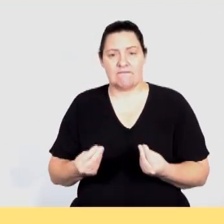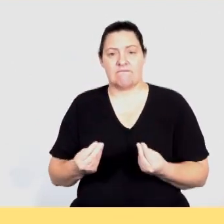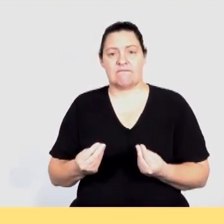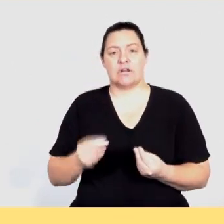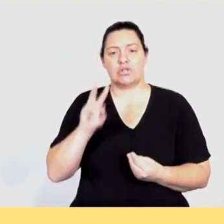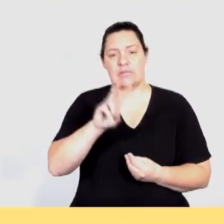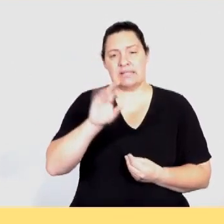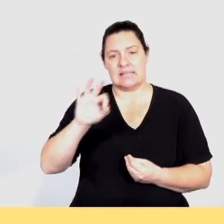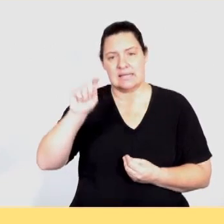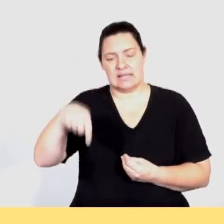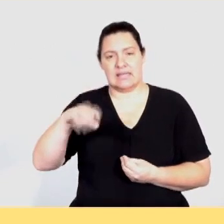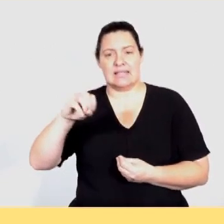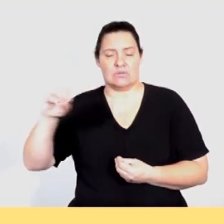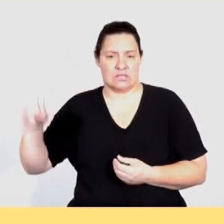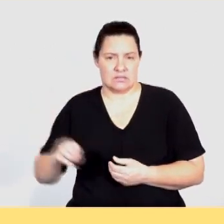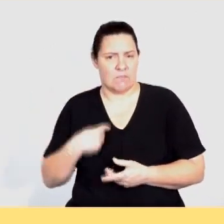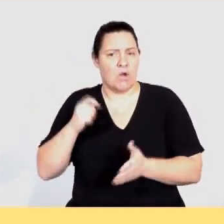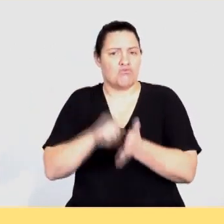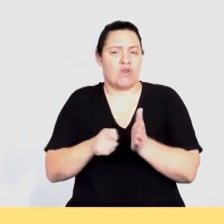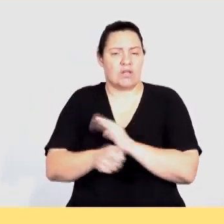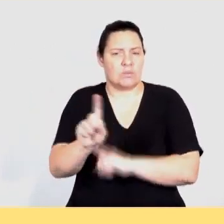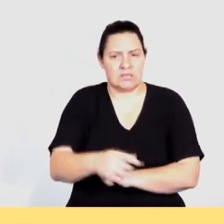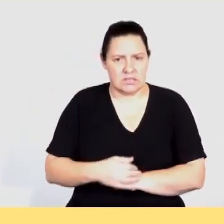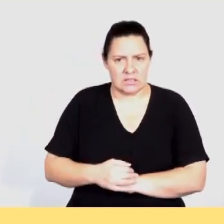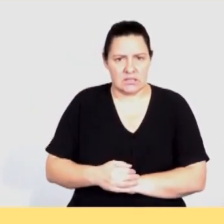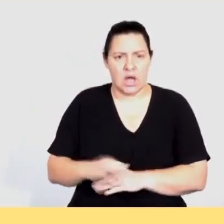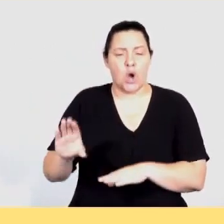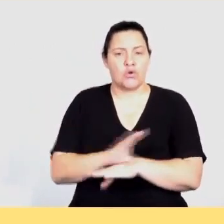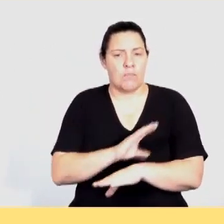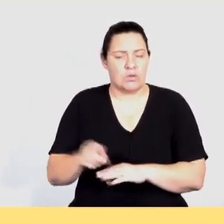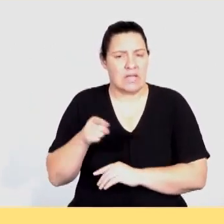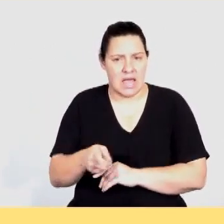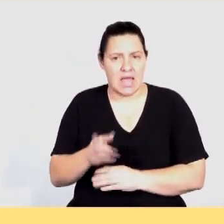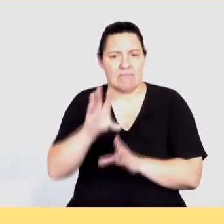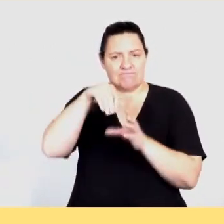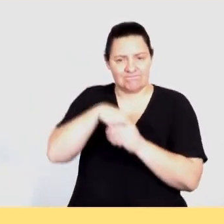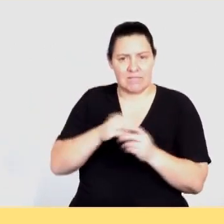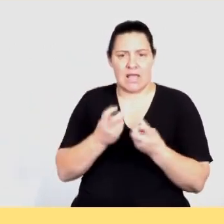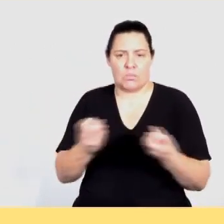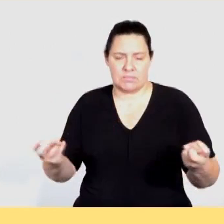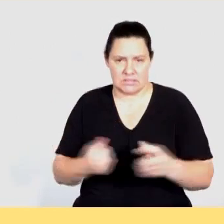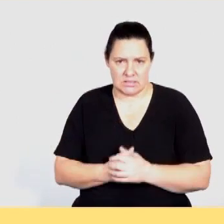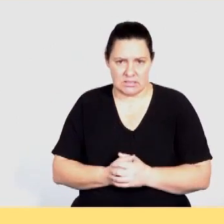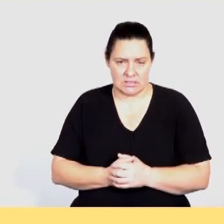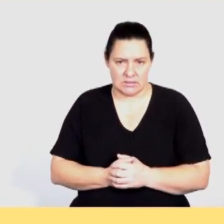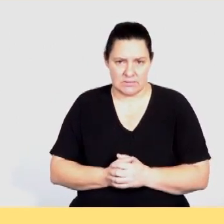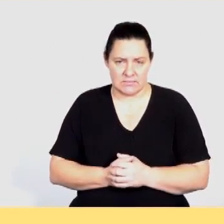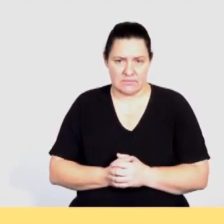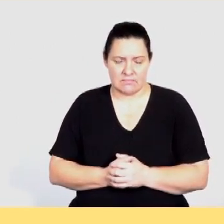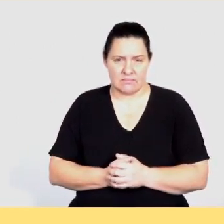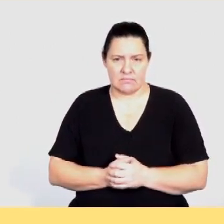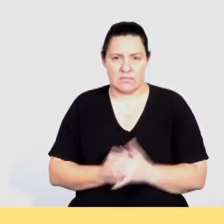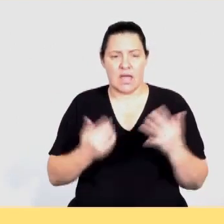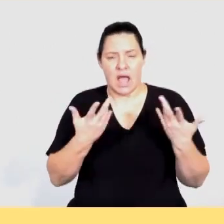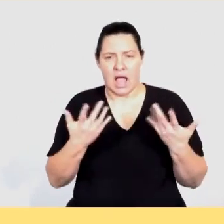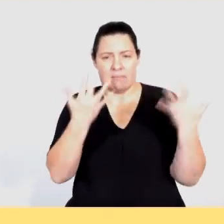here 23,000. What do I then write? Your computer is part of equipment. Then I have